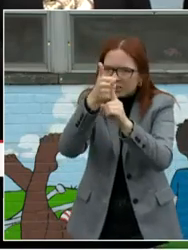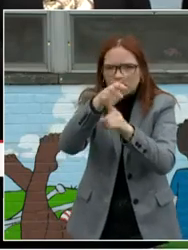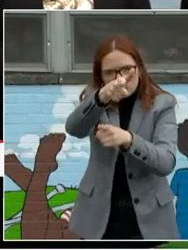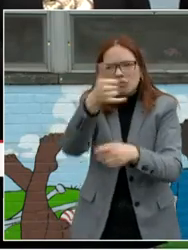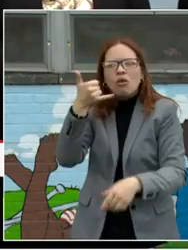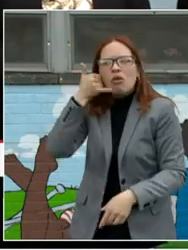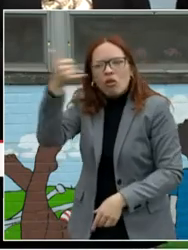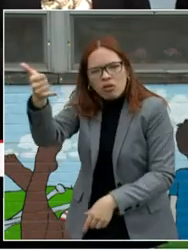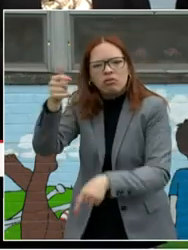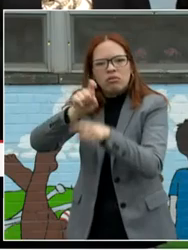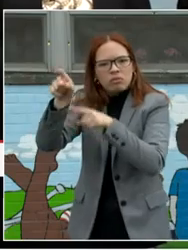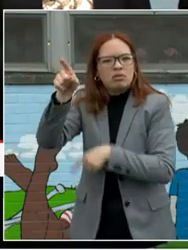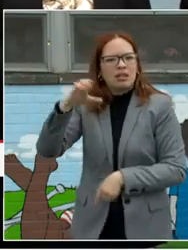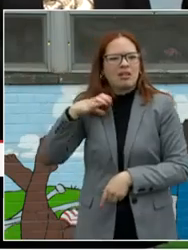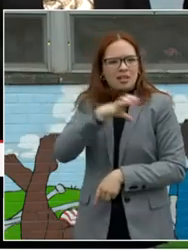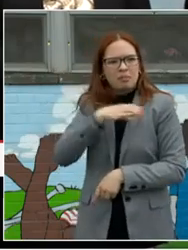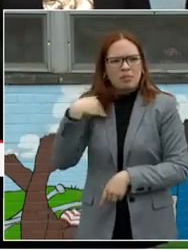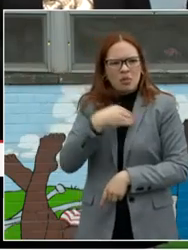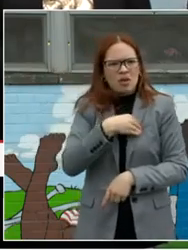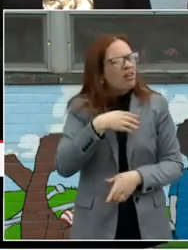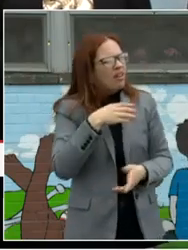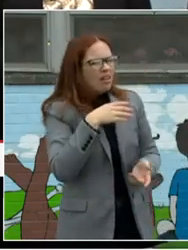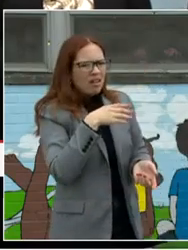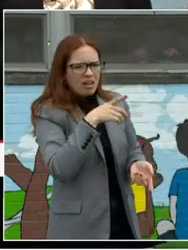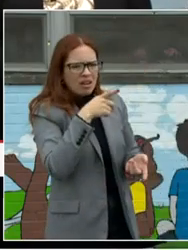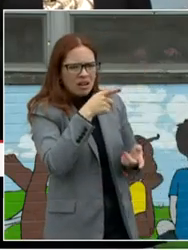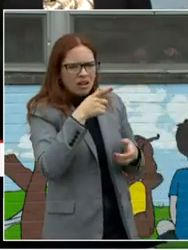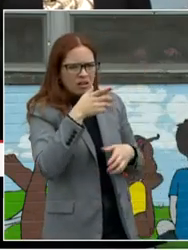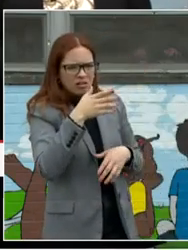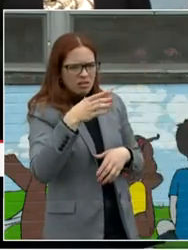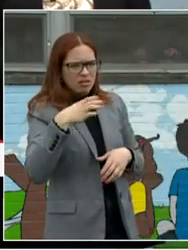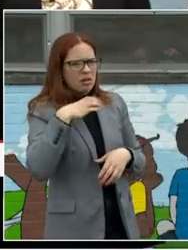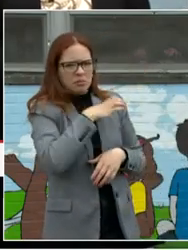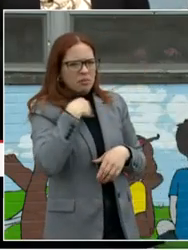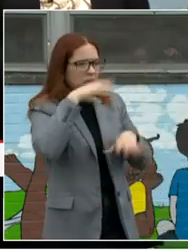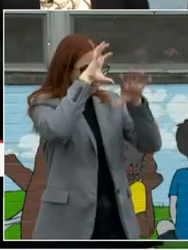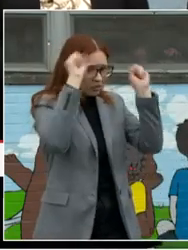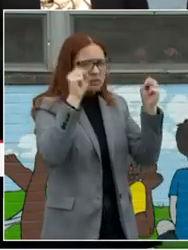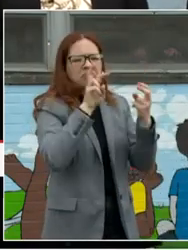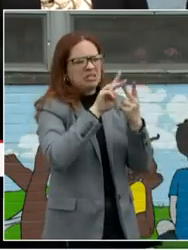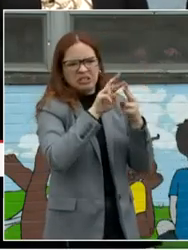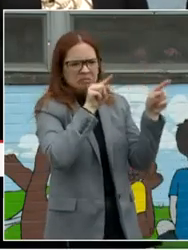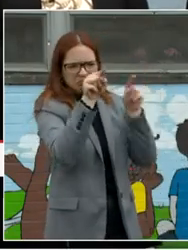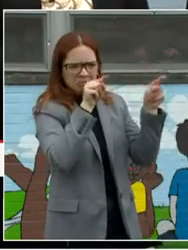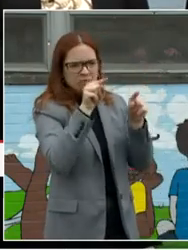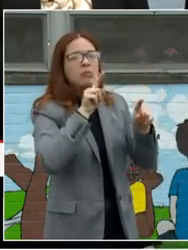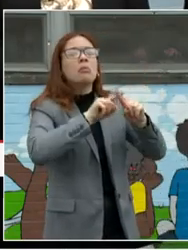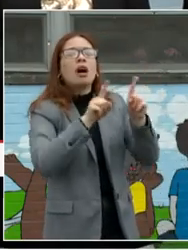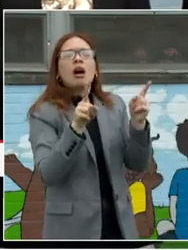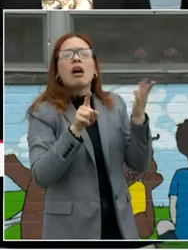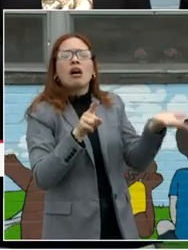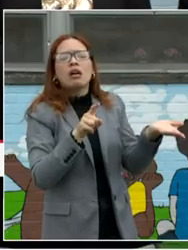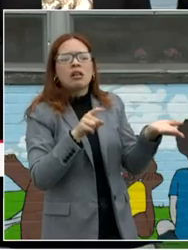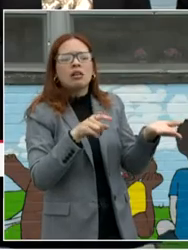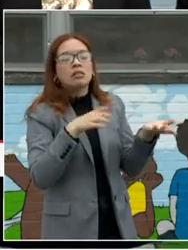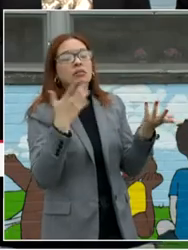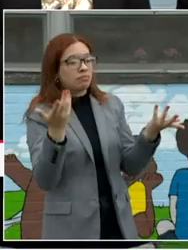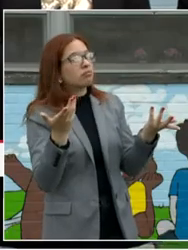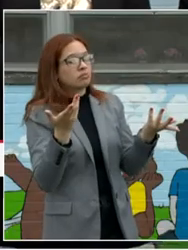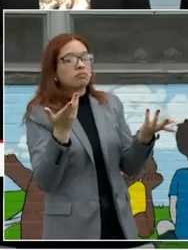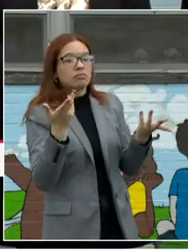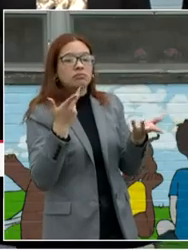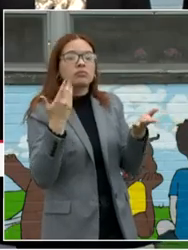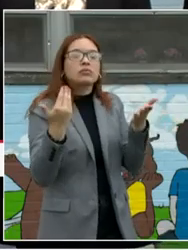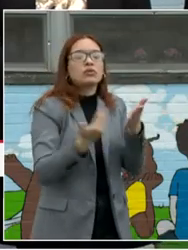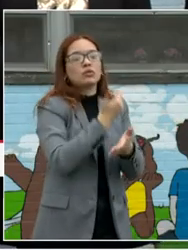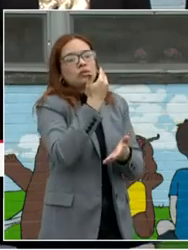go to you, Mayor, or Superintendent Grant. Sure. I think it's later this year that the new round of kind of educational requirements for childcare workers should start